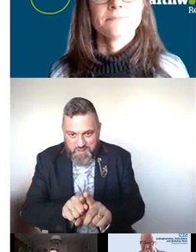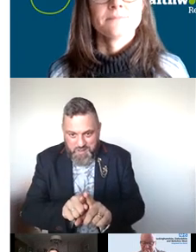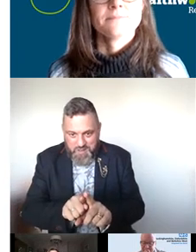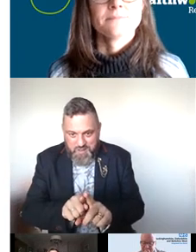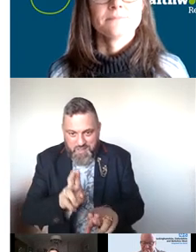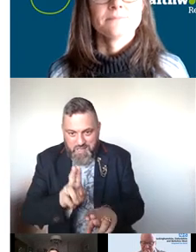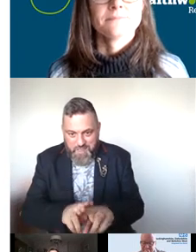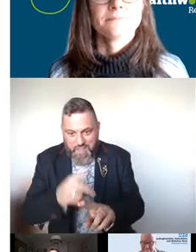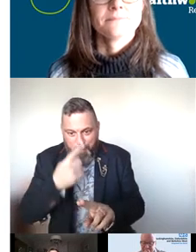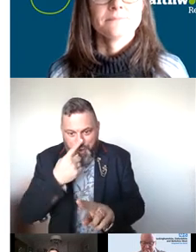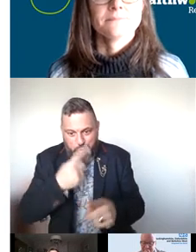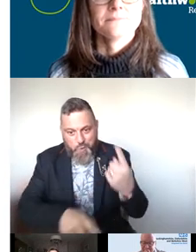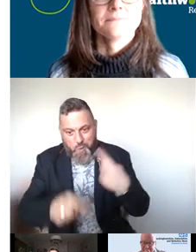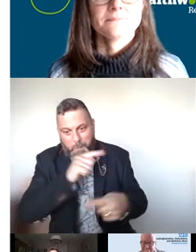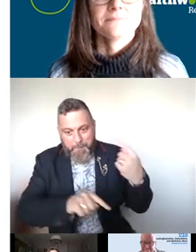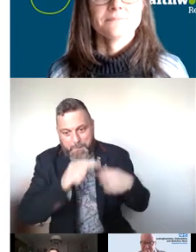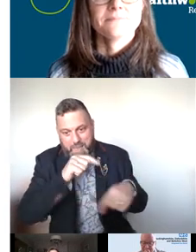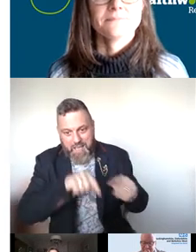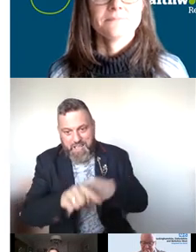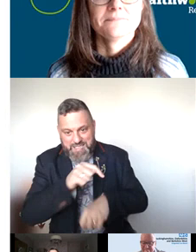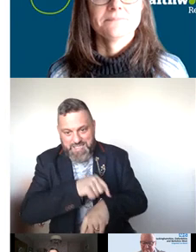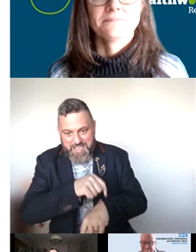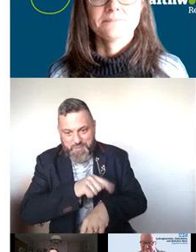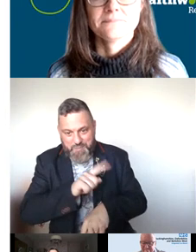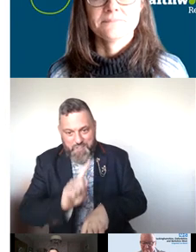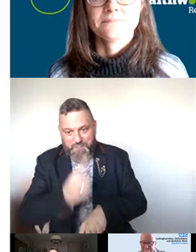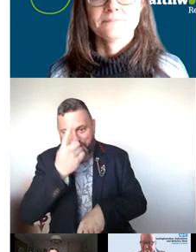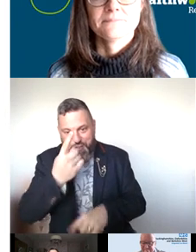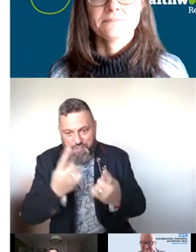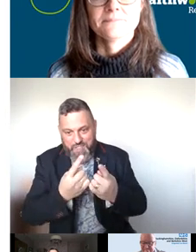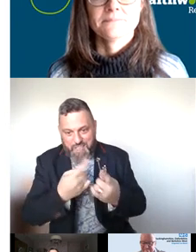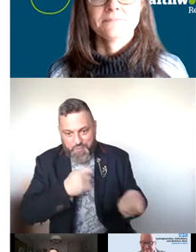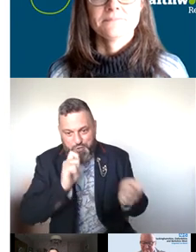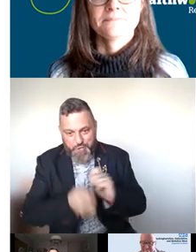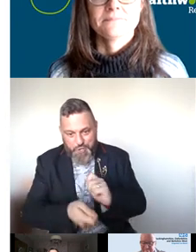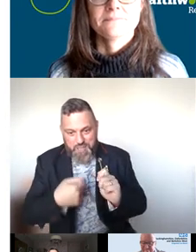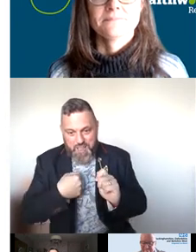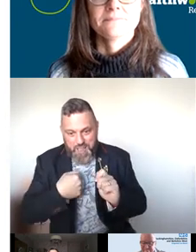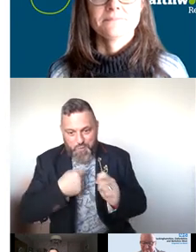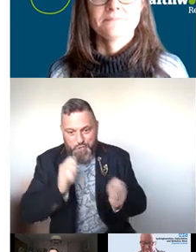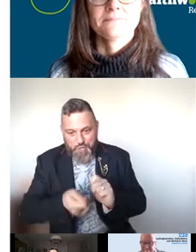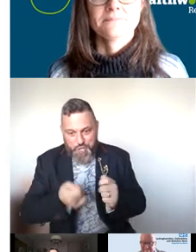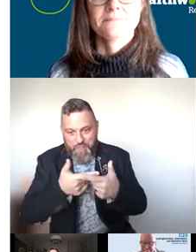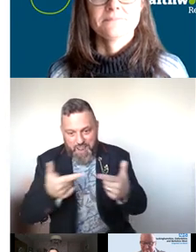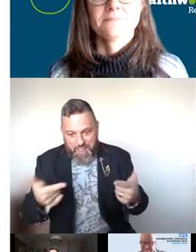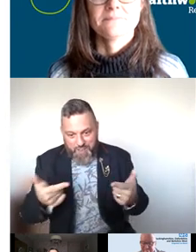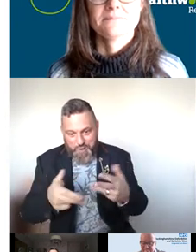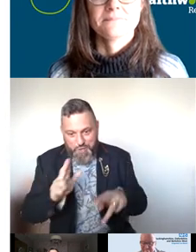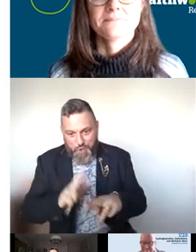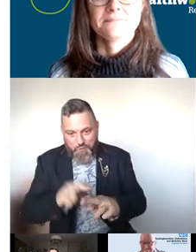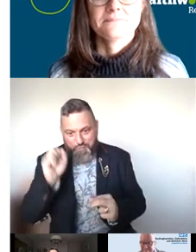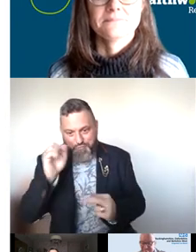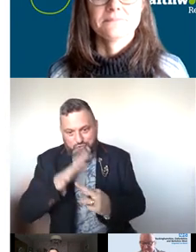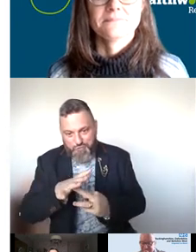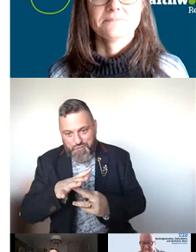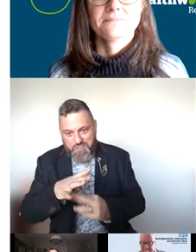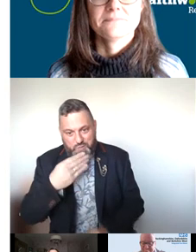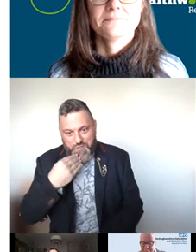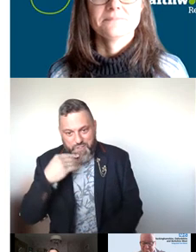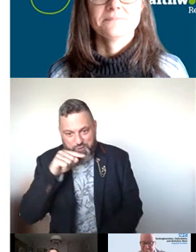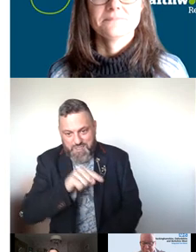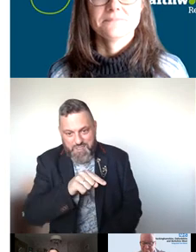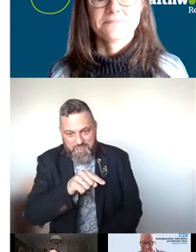to go back in time, the first thing I would change would be the language of priorities that we've used in here.